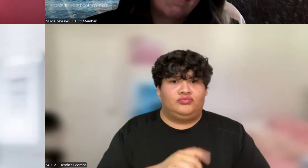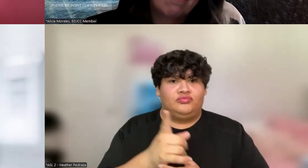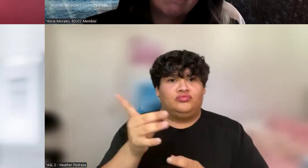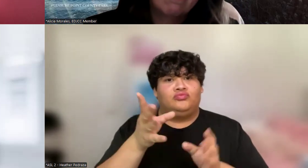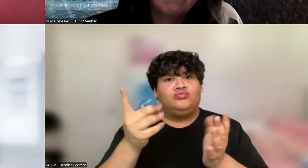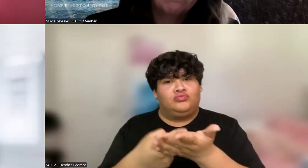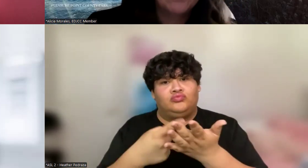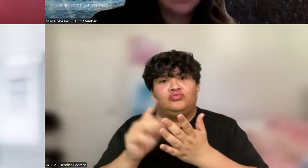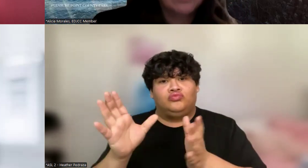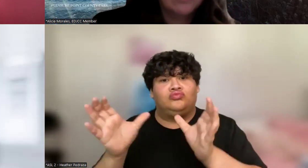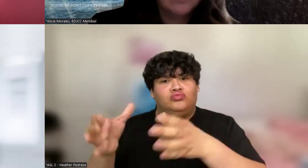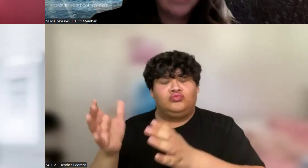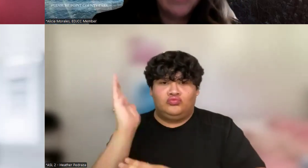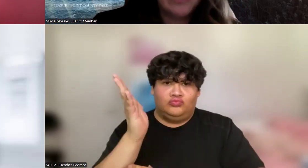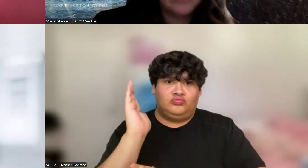subcommittees.